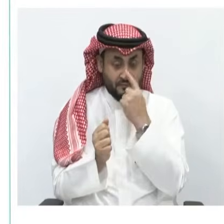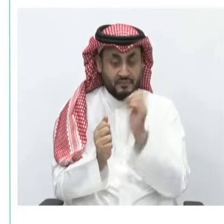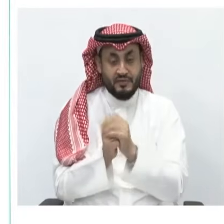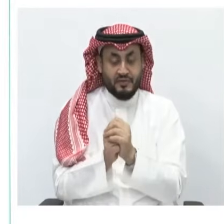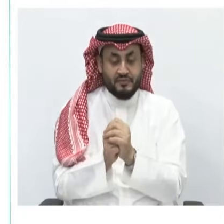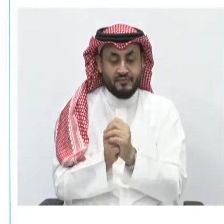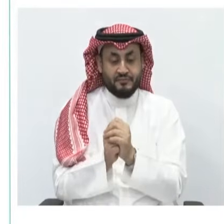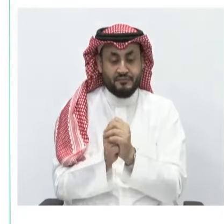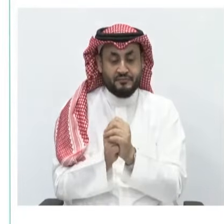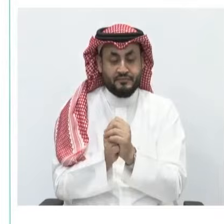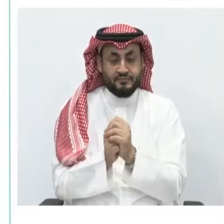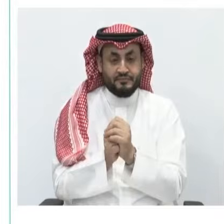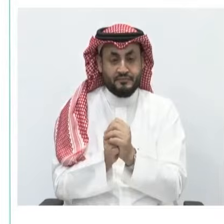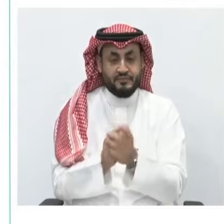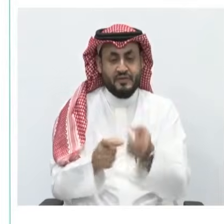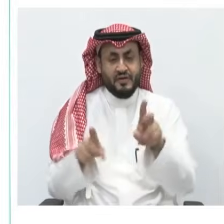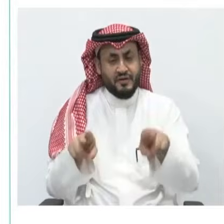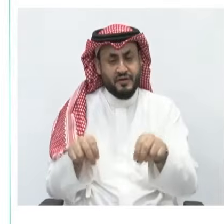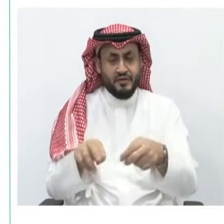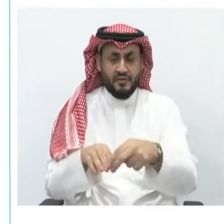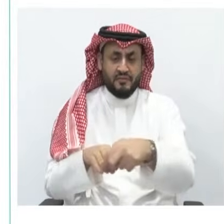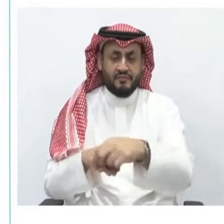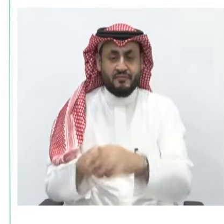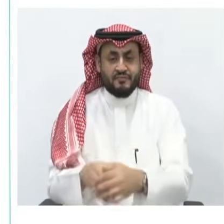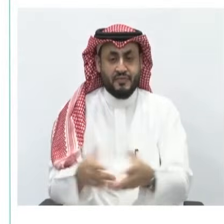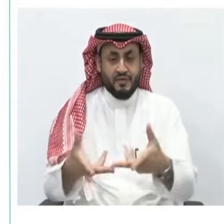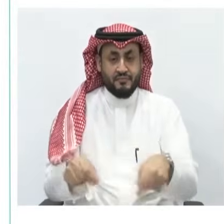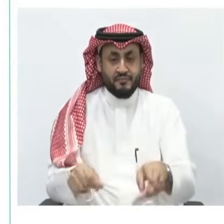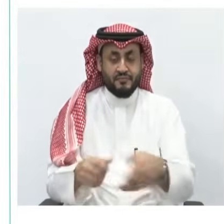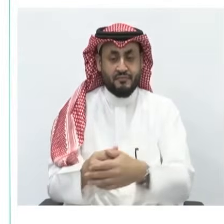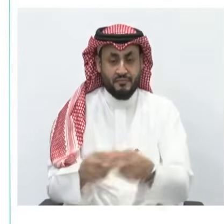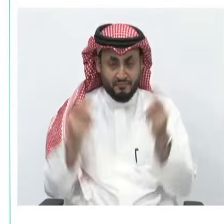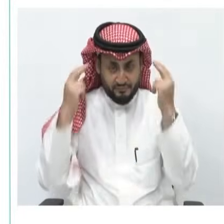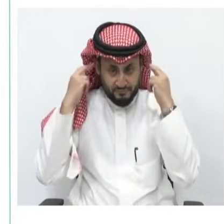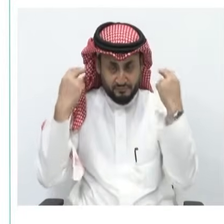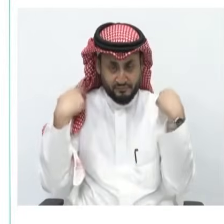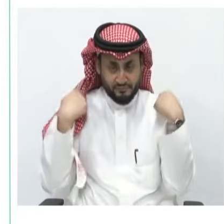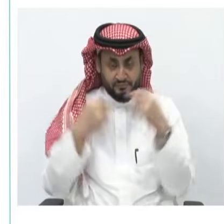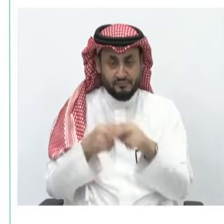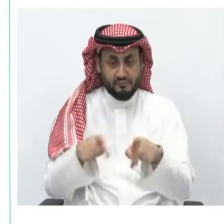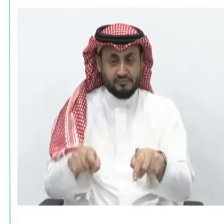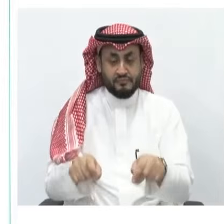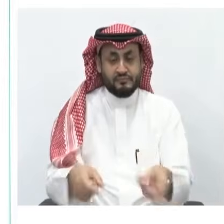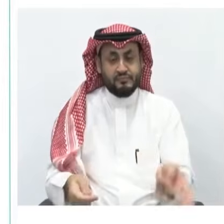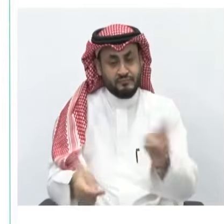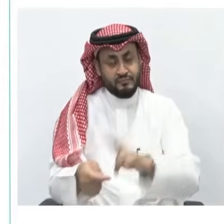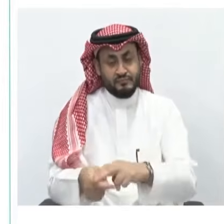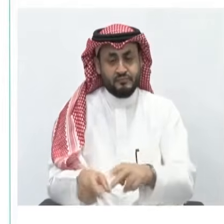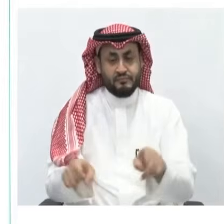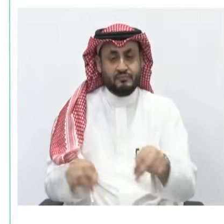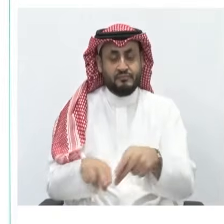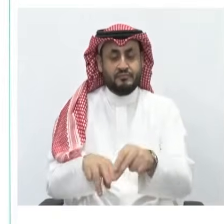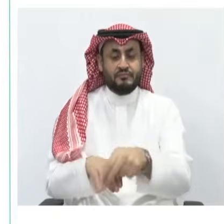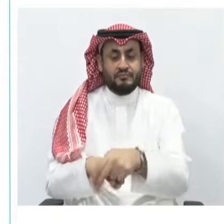and nose, knees and toes. Last one, head, shoulders, knees and toes, knees